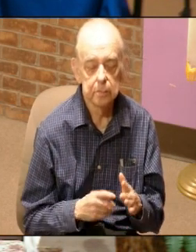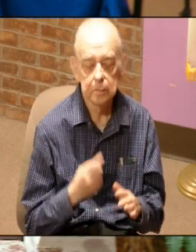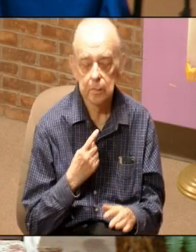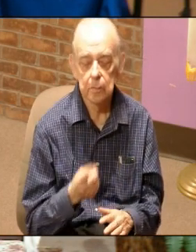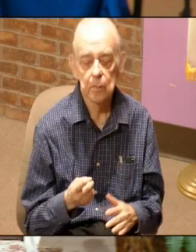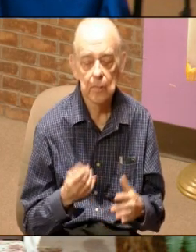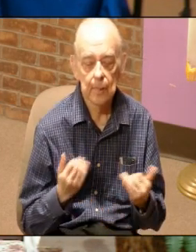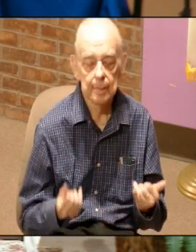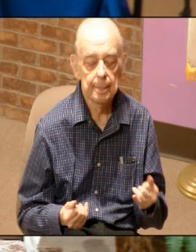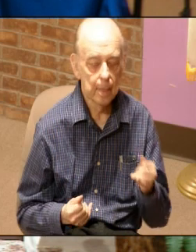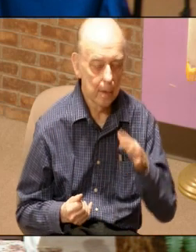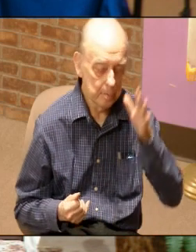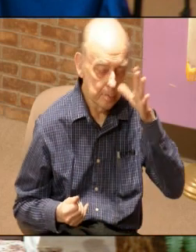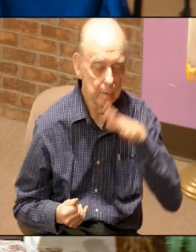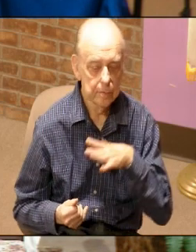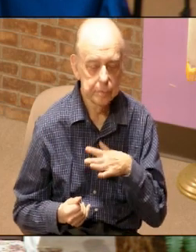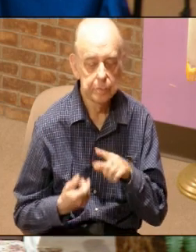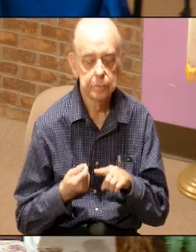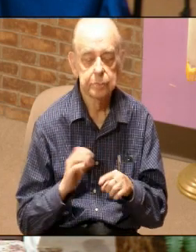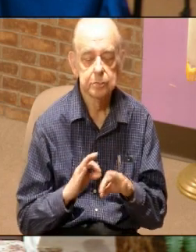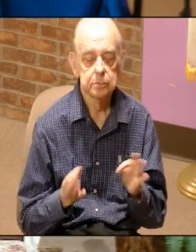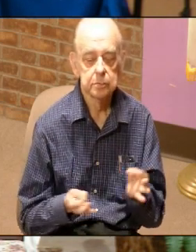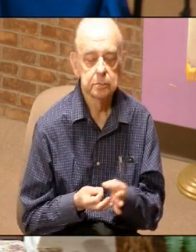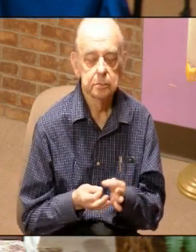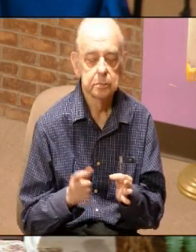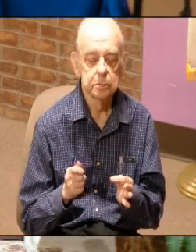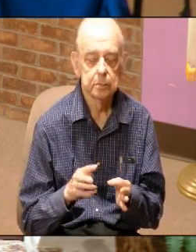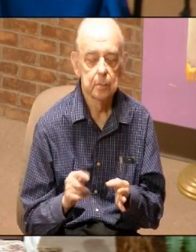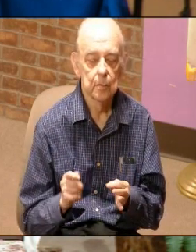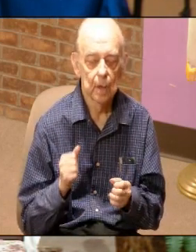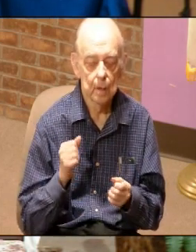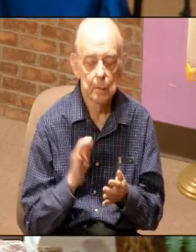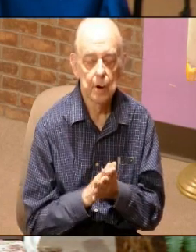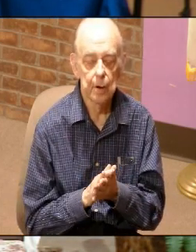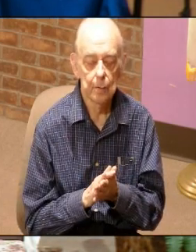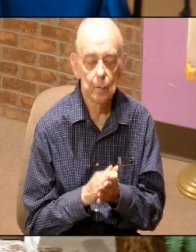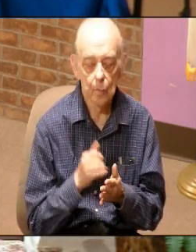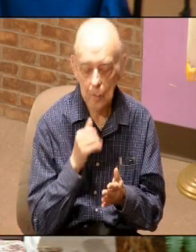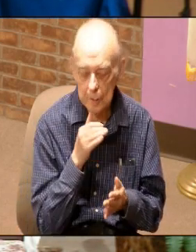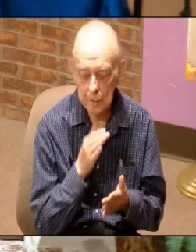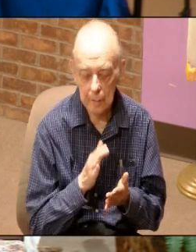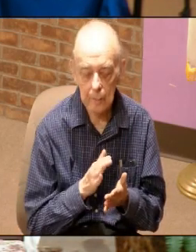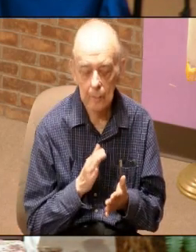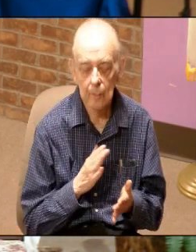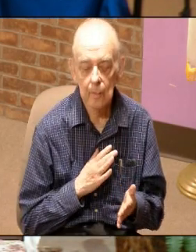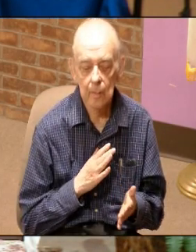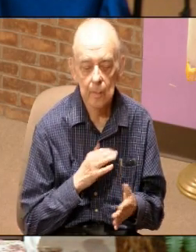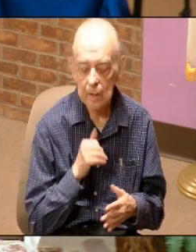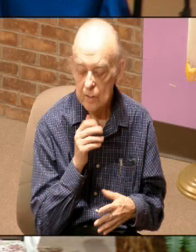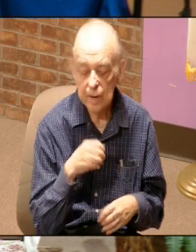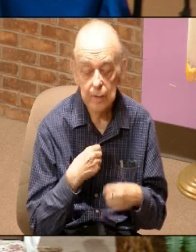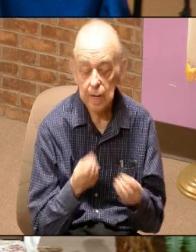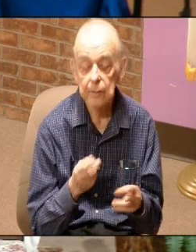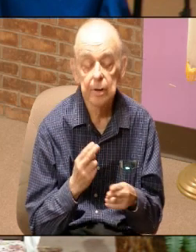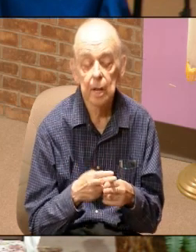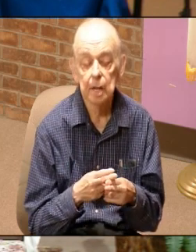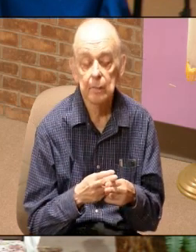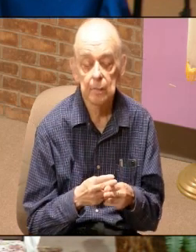says now a man from the family of Levi married a Levite woman. Doesn't even give her name